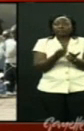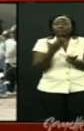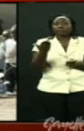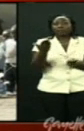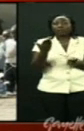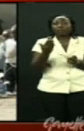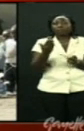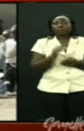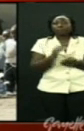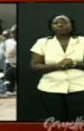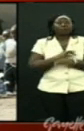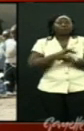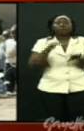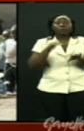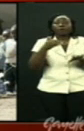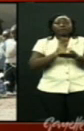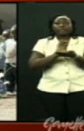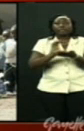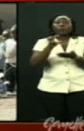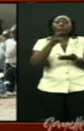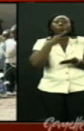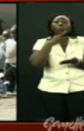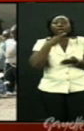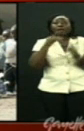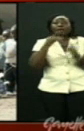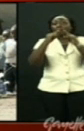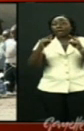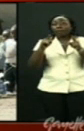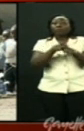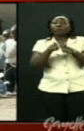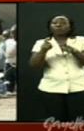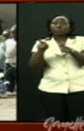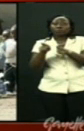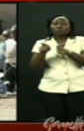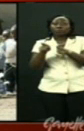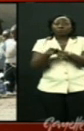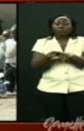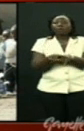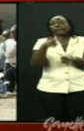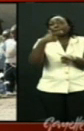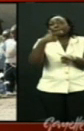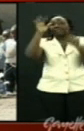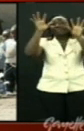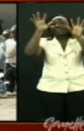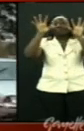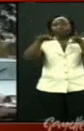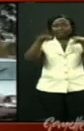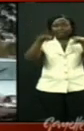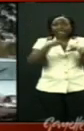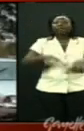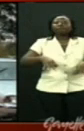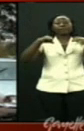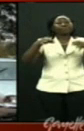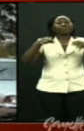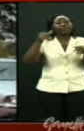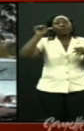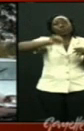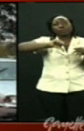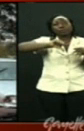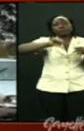little access to clean water. The camps have also been rendered more unstable by days of heavy rains and flooding.